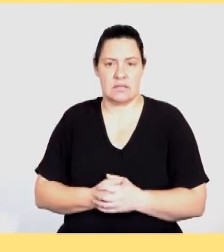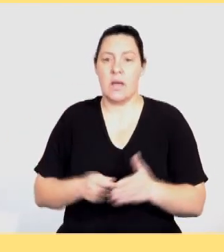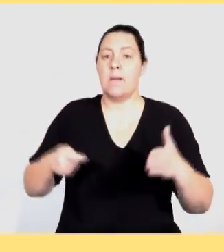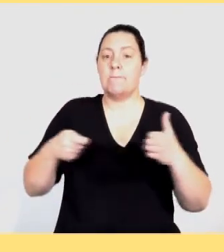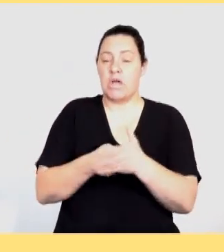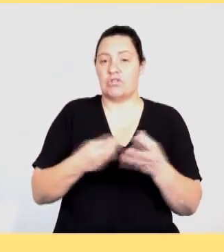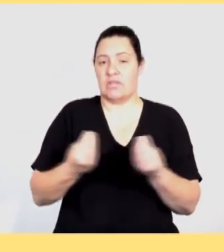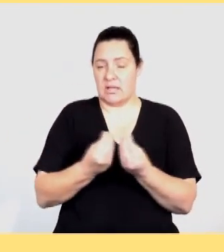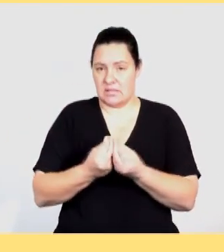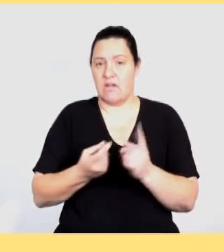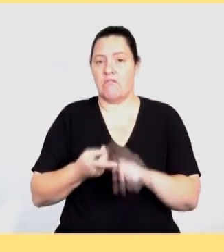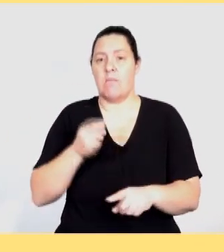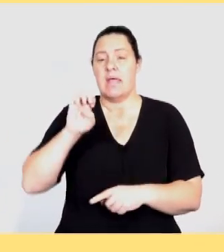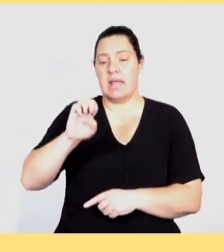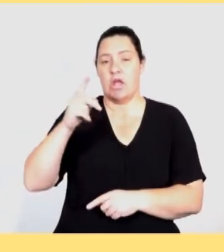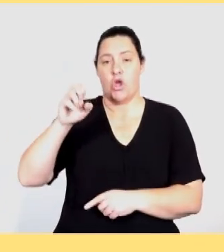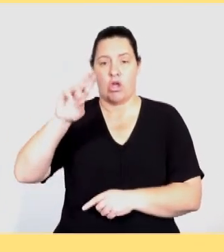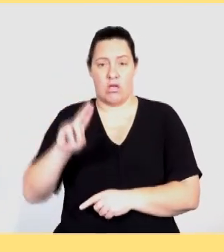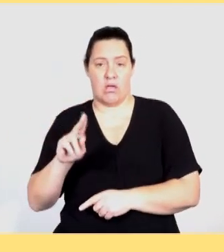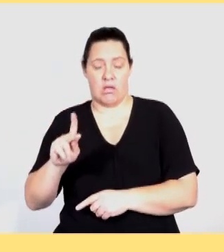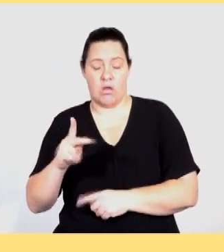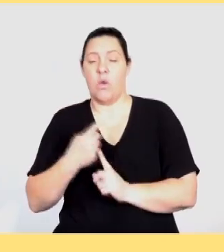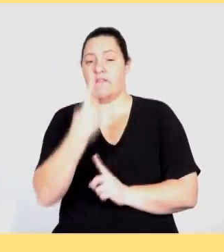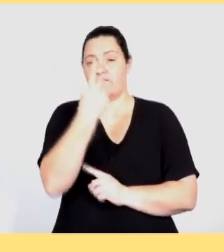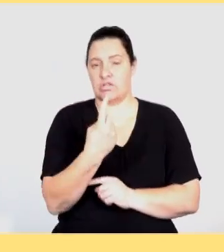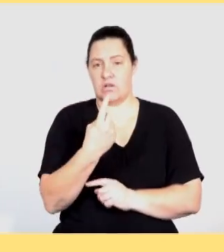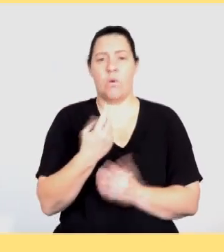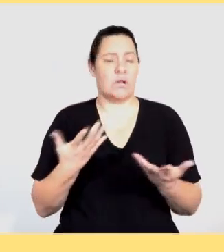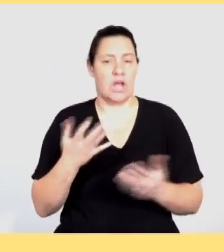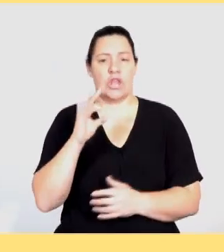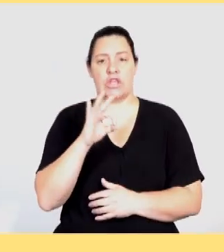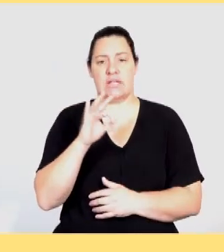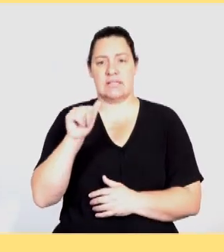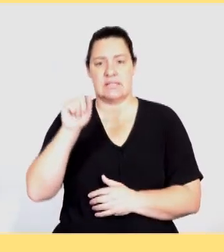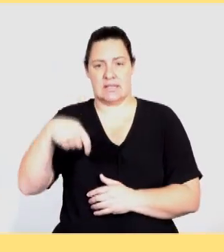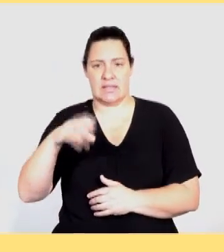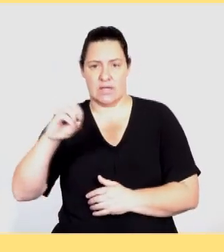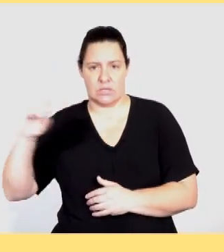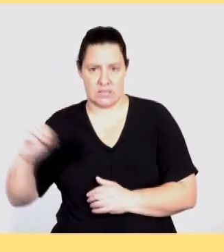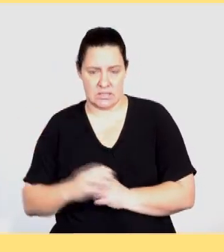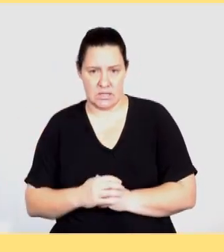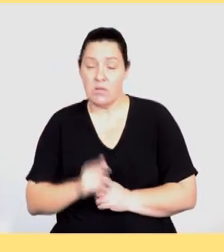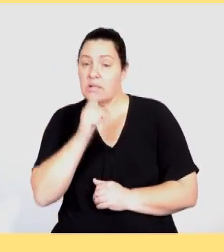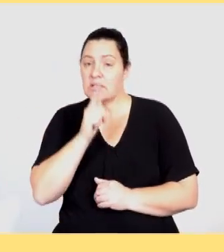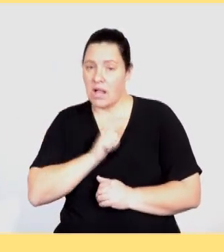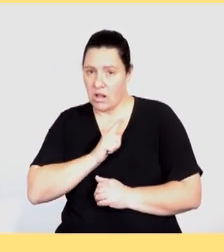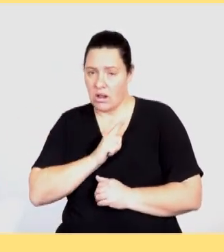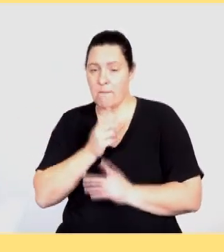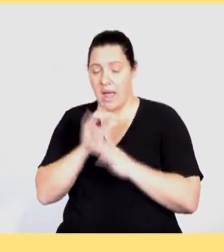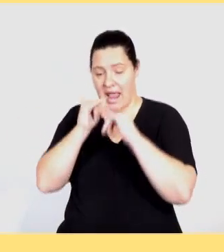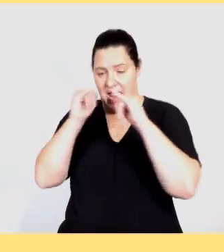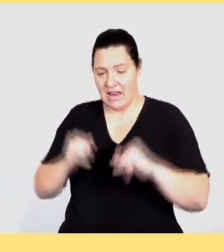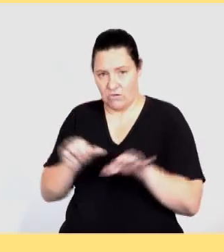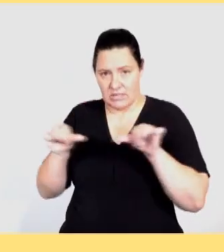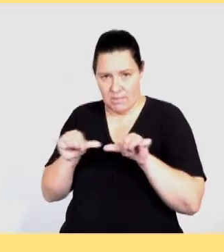start. Purchased goods from E. Kirk on the 1st for 36,000. So we are told